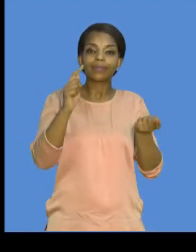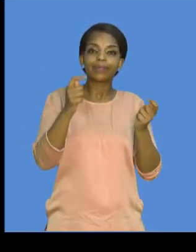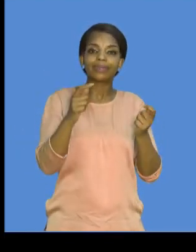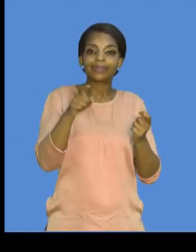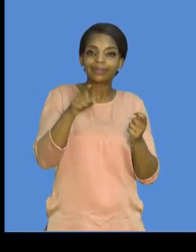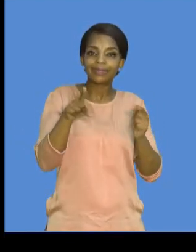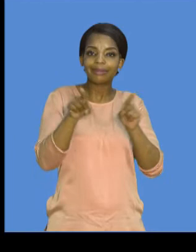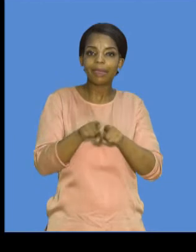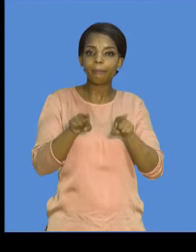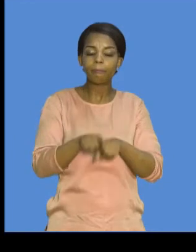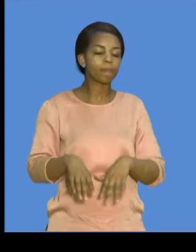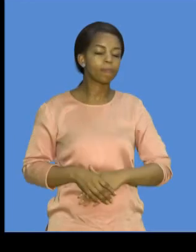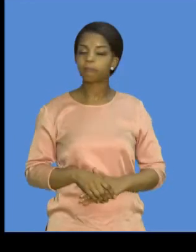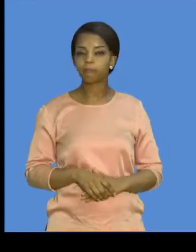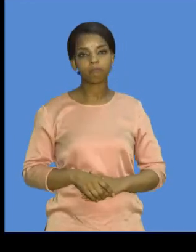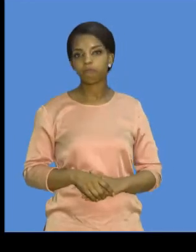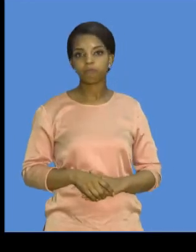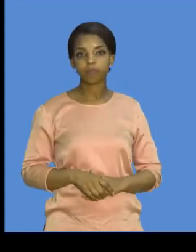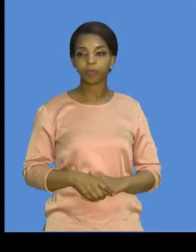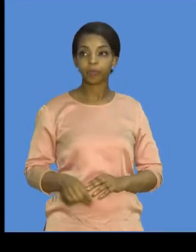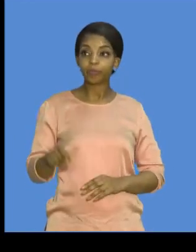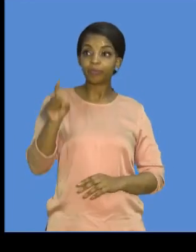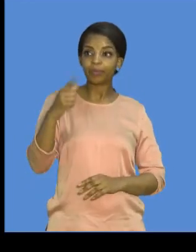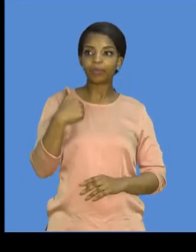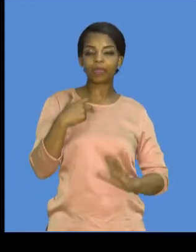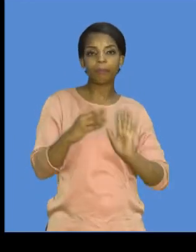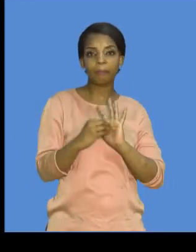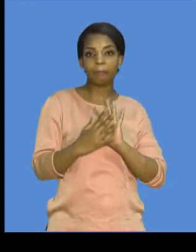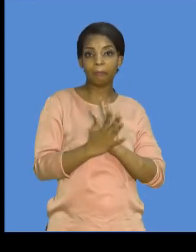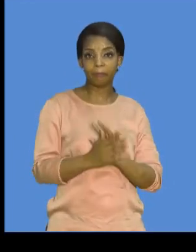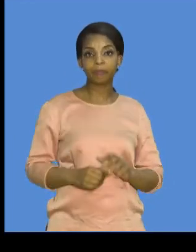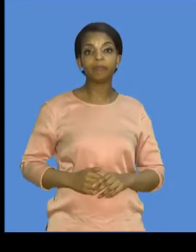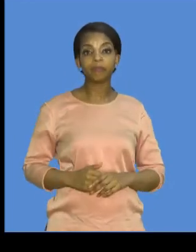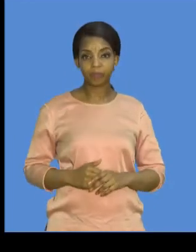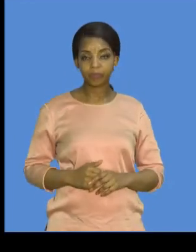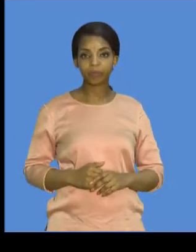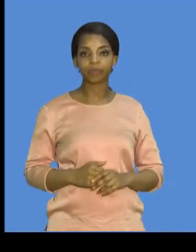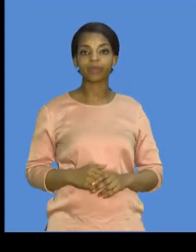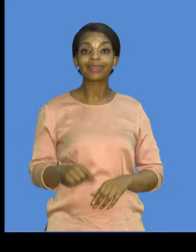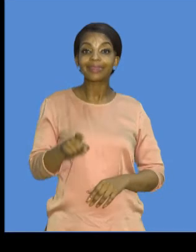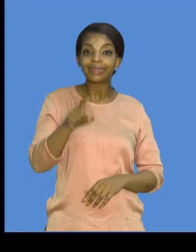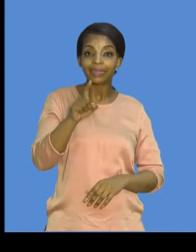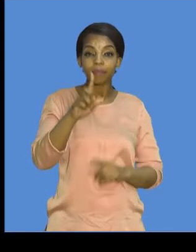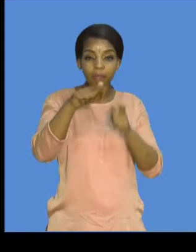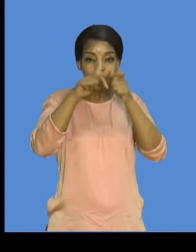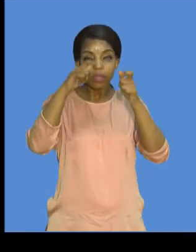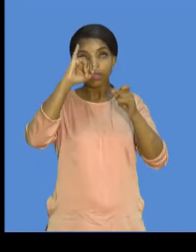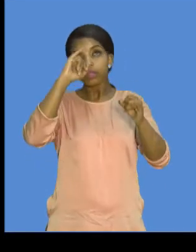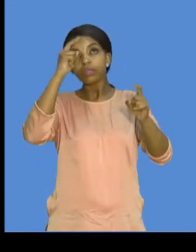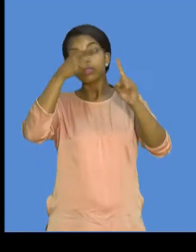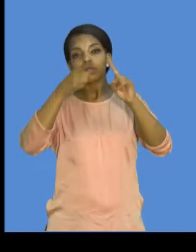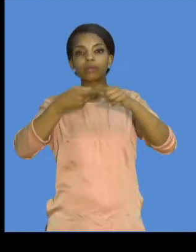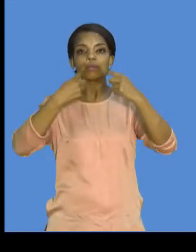that we are dealing with, right? So it's not constant that we're dealing with. So that's the big idea here of compound